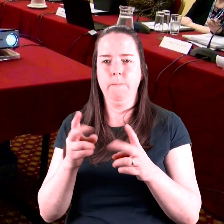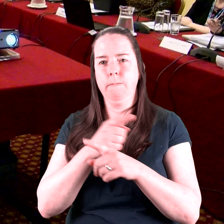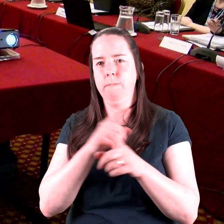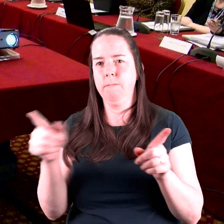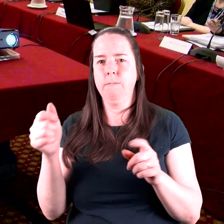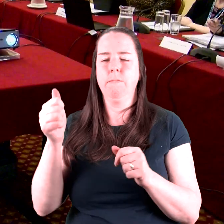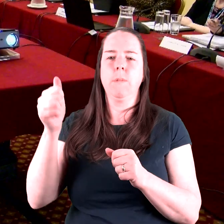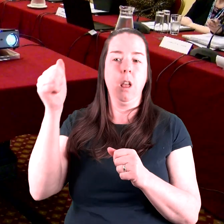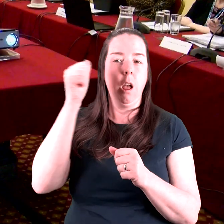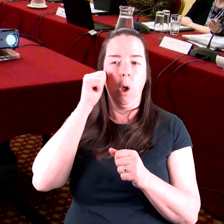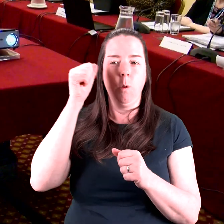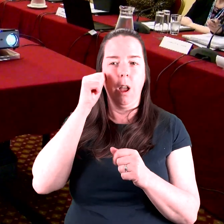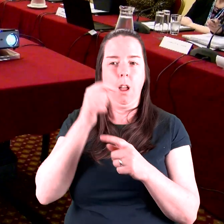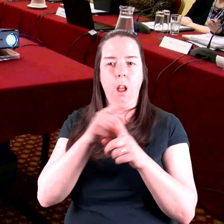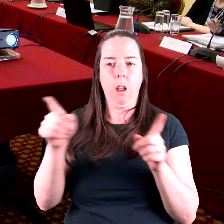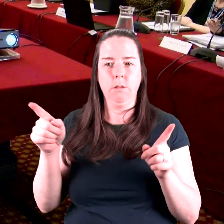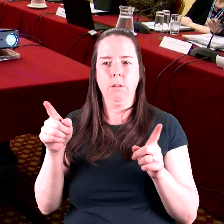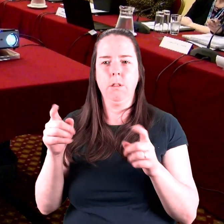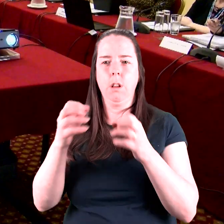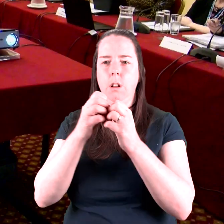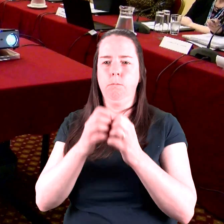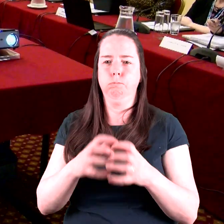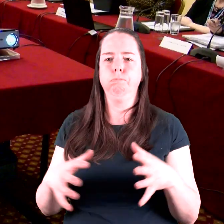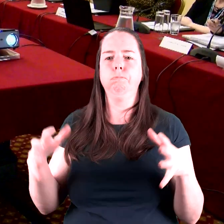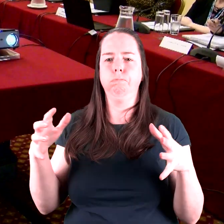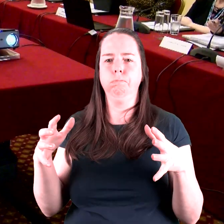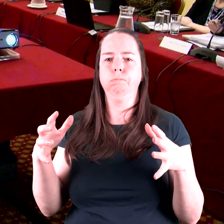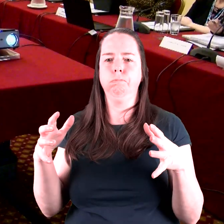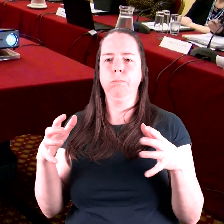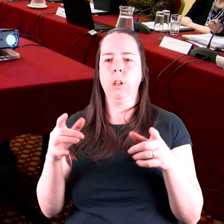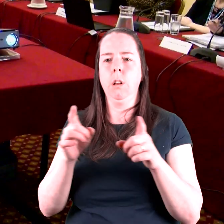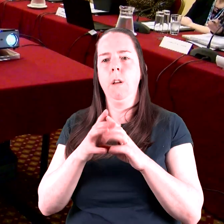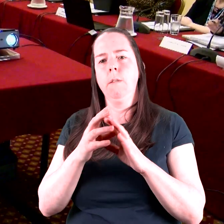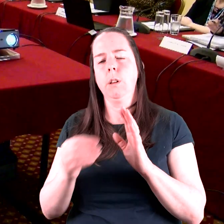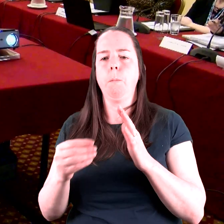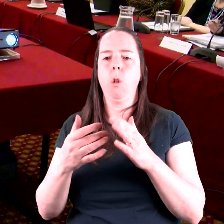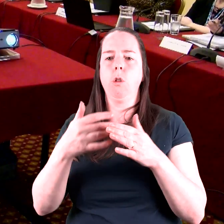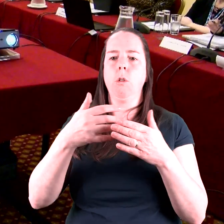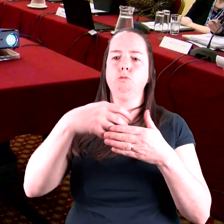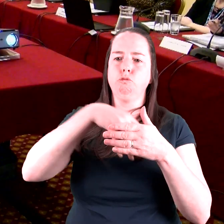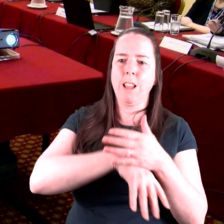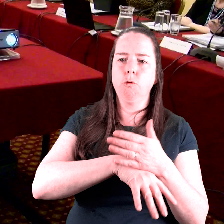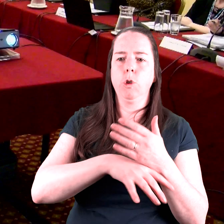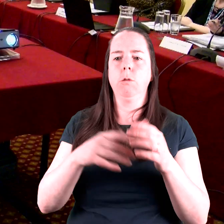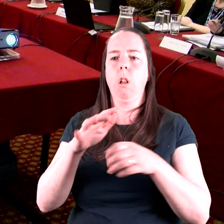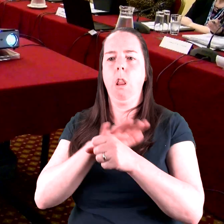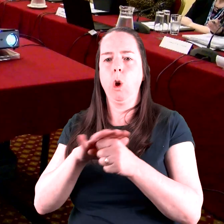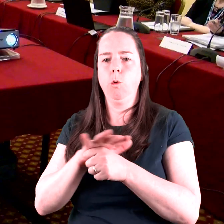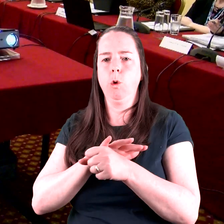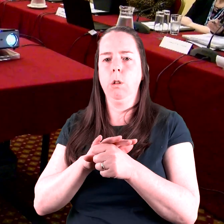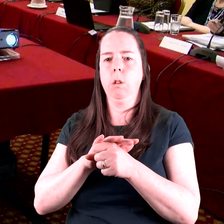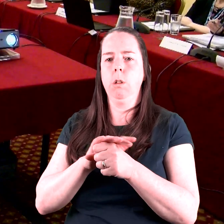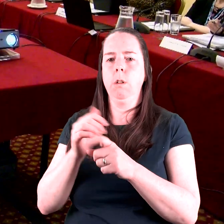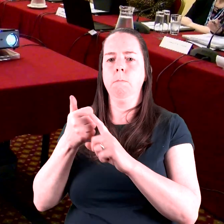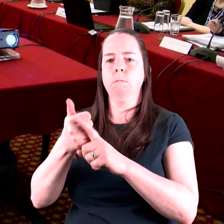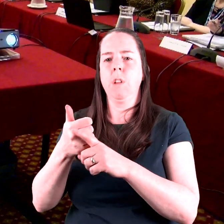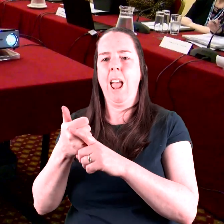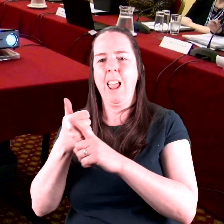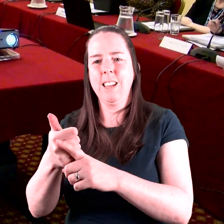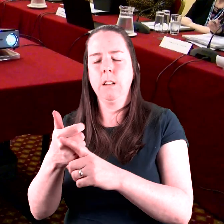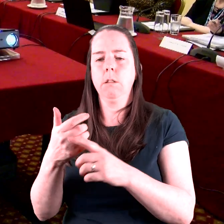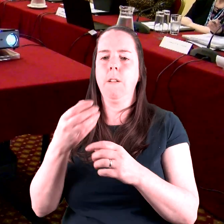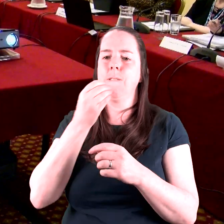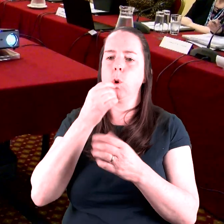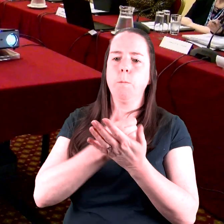The whole system, as you know, is expanding into things as grassroots and local as mutual aid and the food